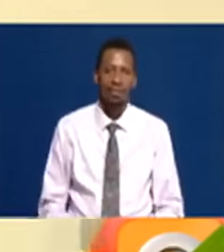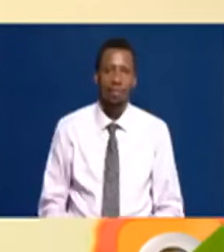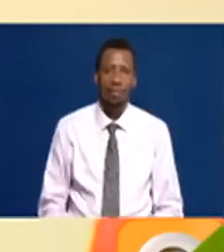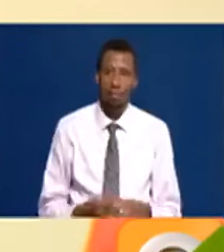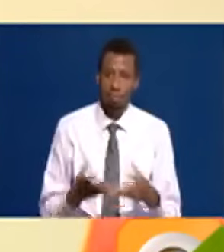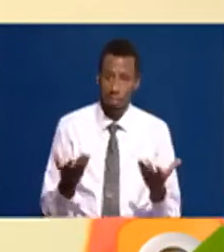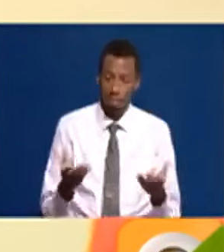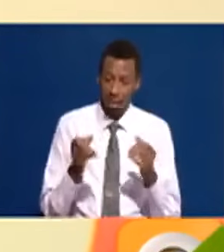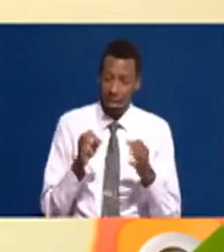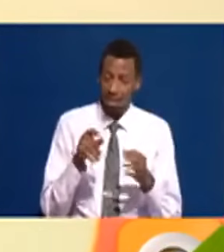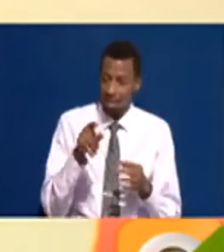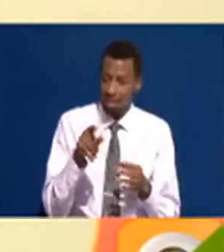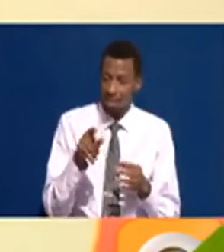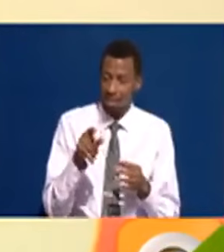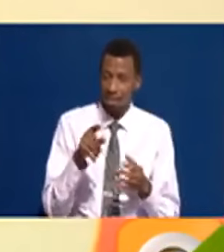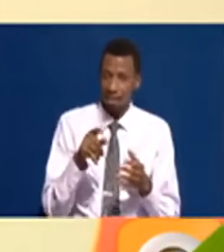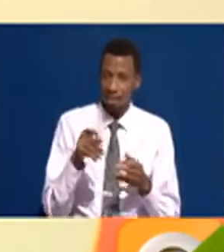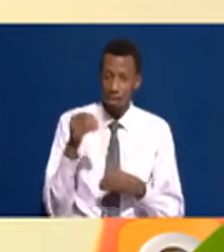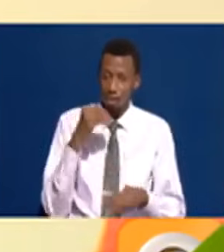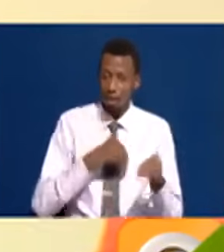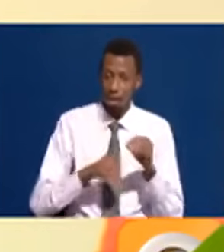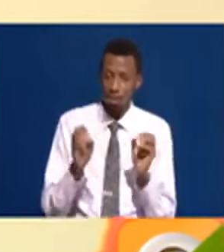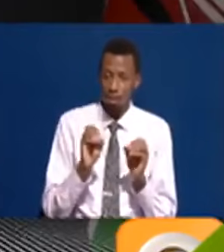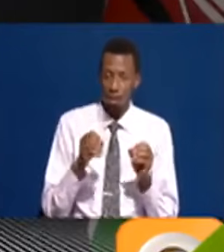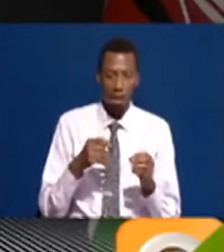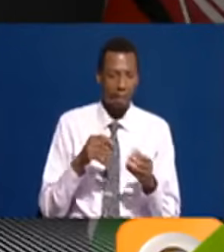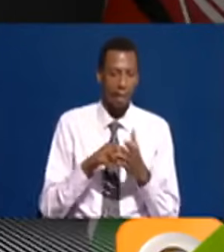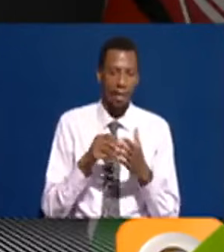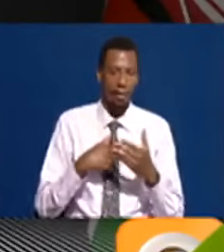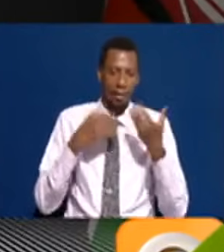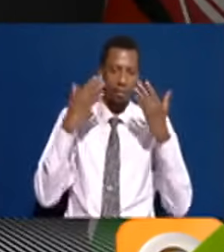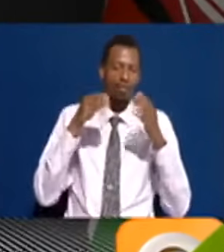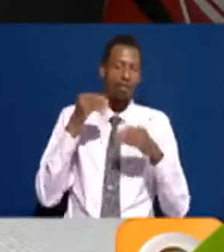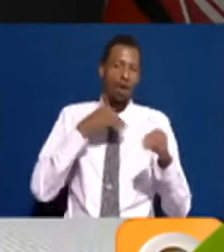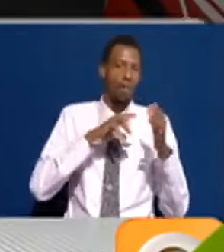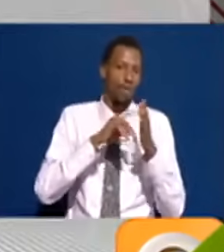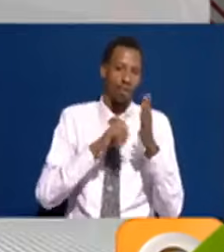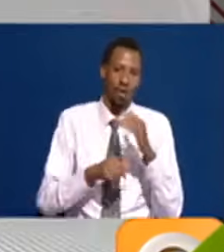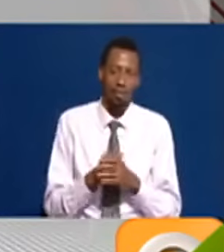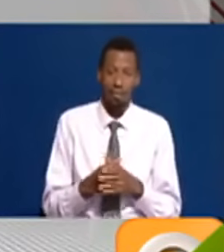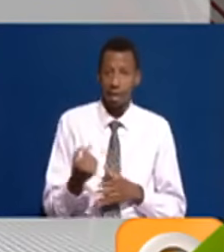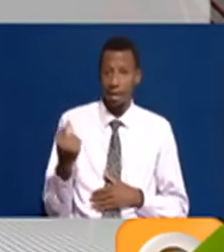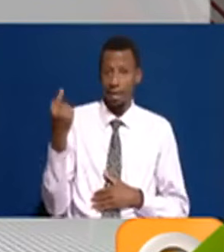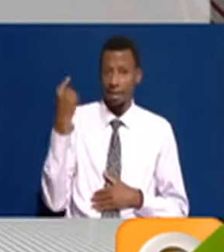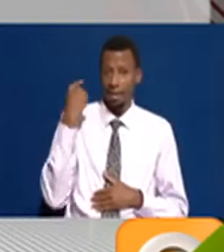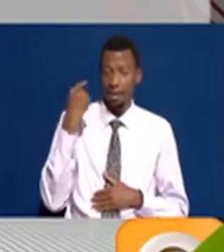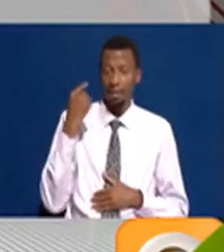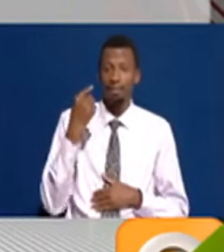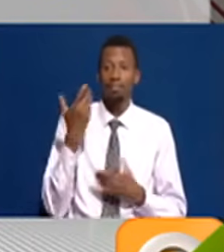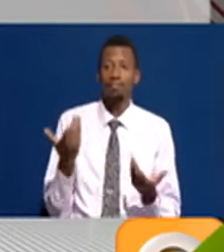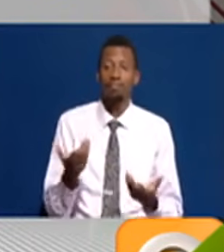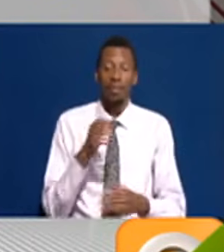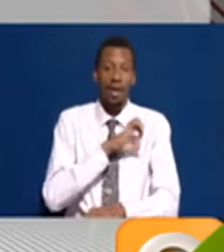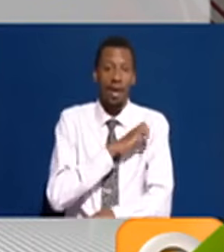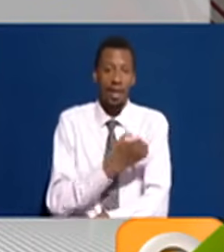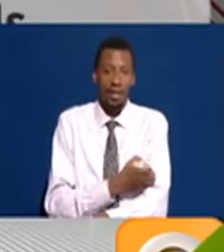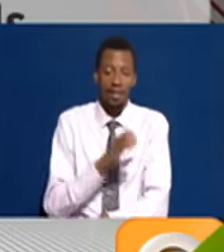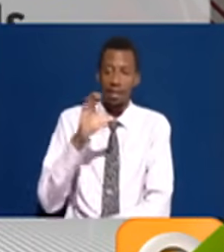If that is not corruption, I don't know what corruption is. Yesterday, Energy Cabinet Secretary Davis Chirchir defended